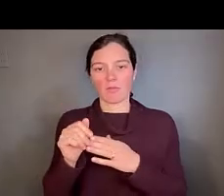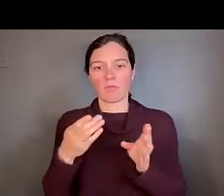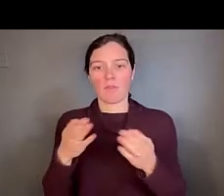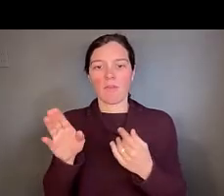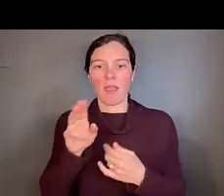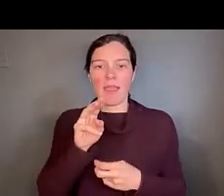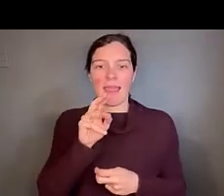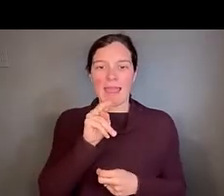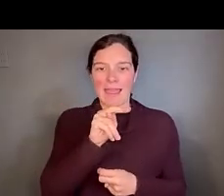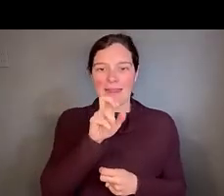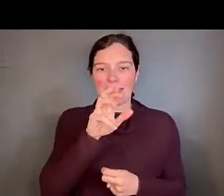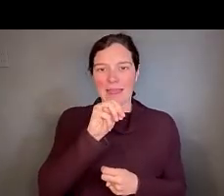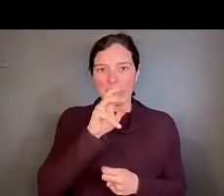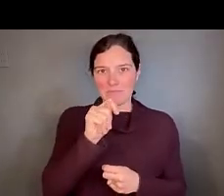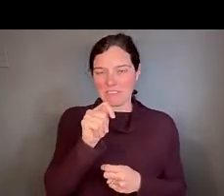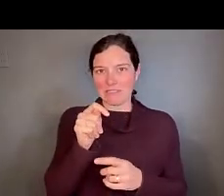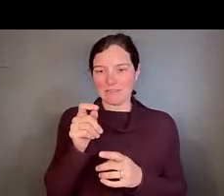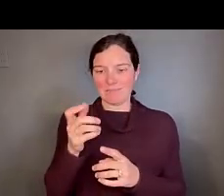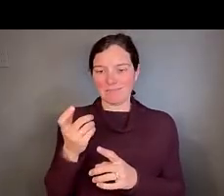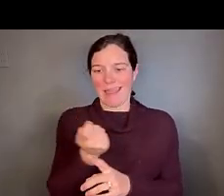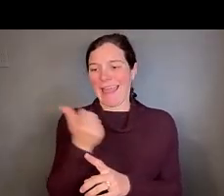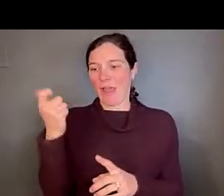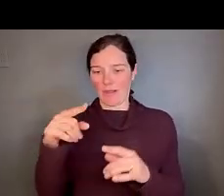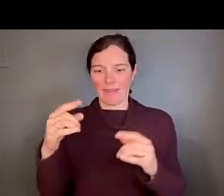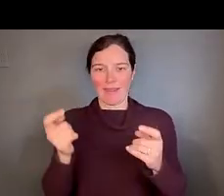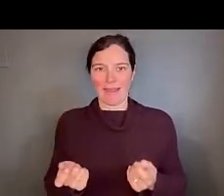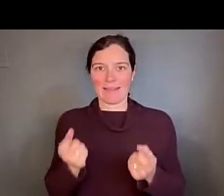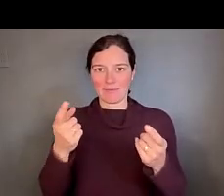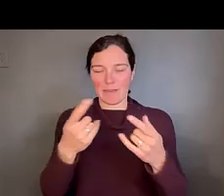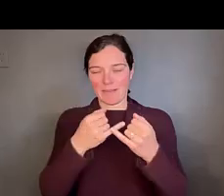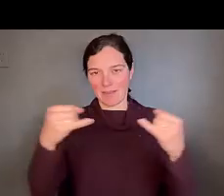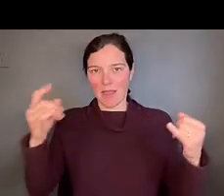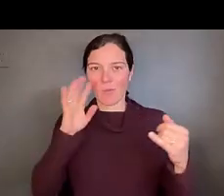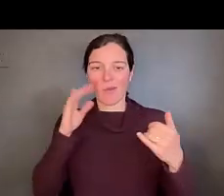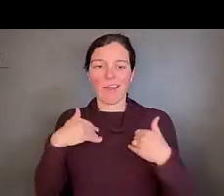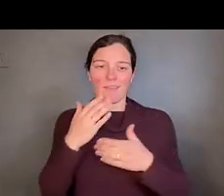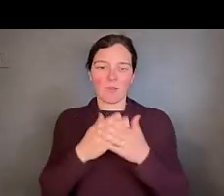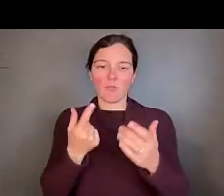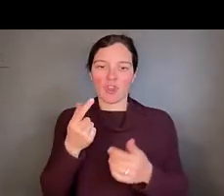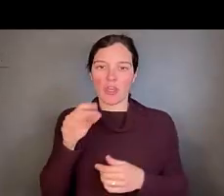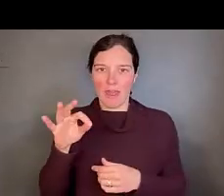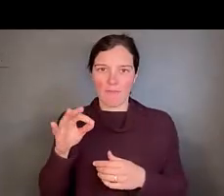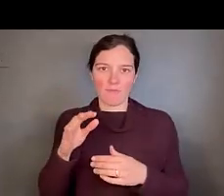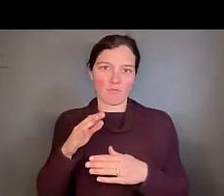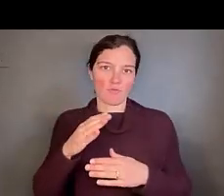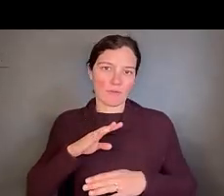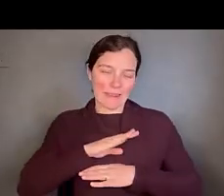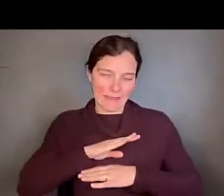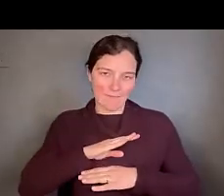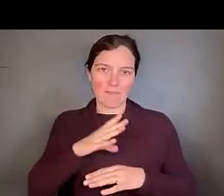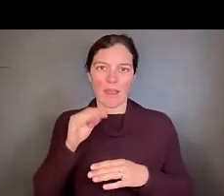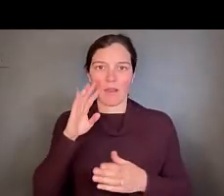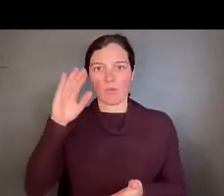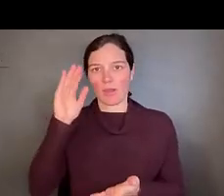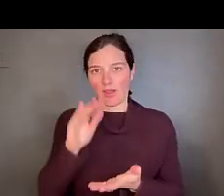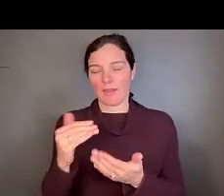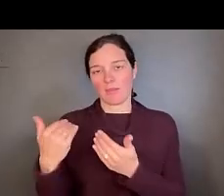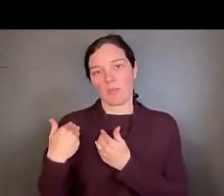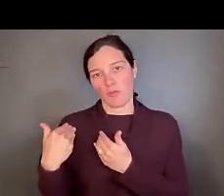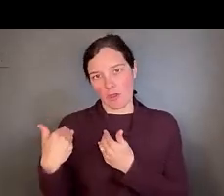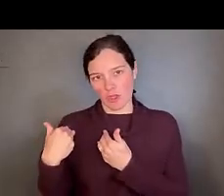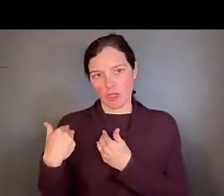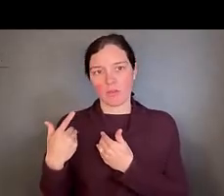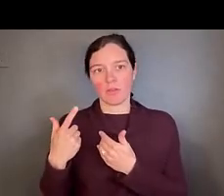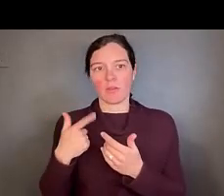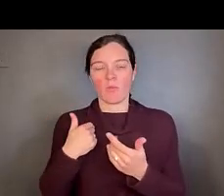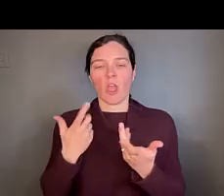NEMT out of that expense line, and we'll get some GF relief, and it'll remove some of the pressure. As we've